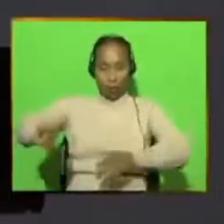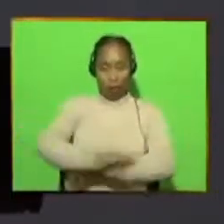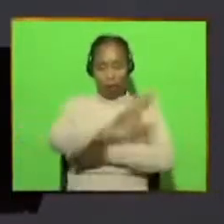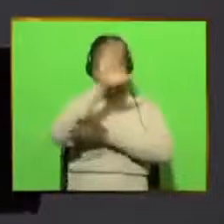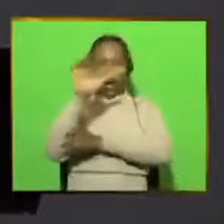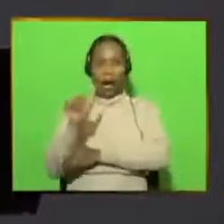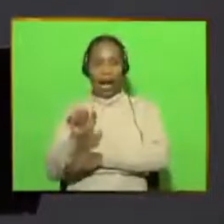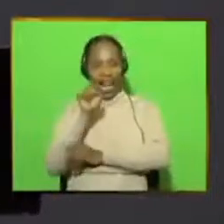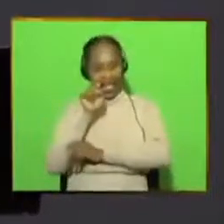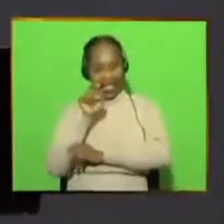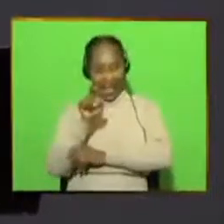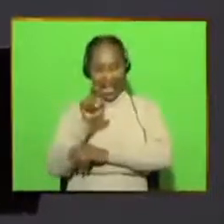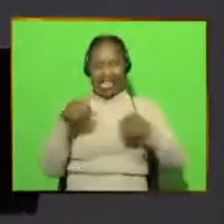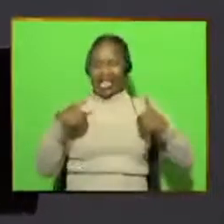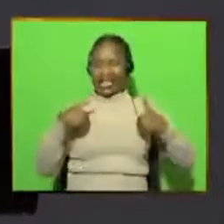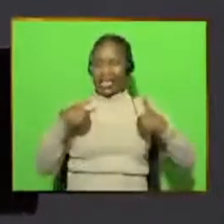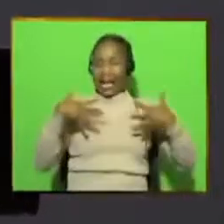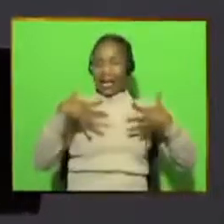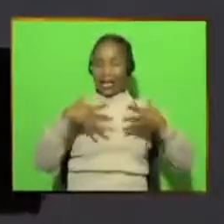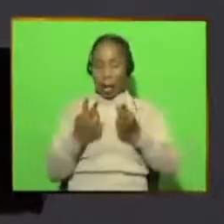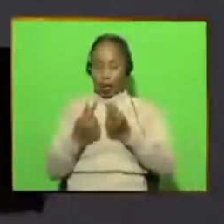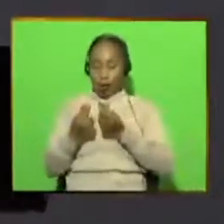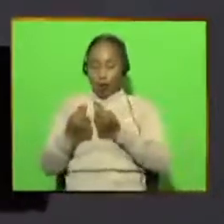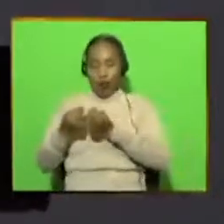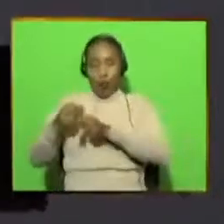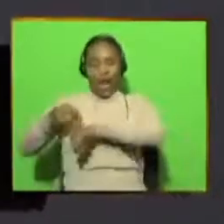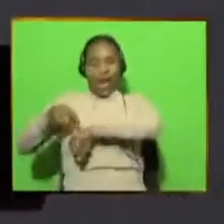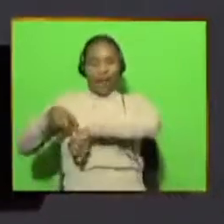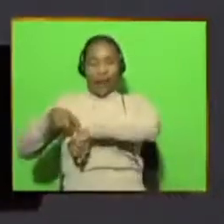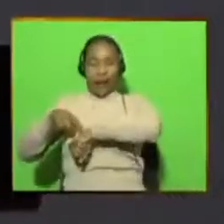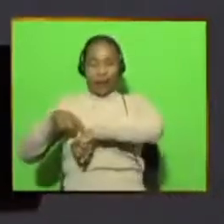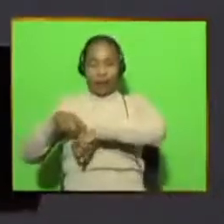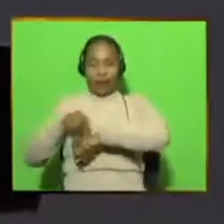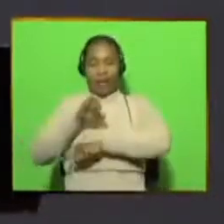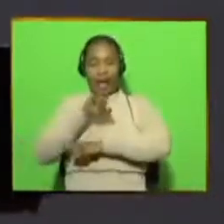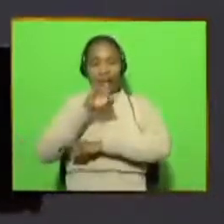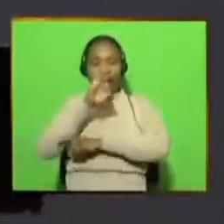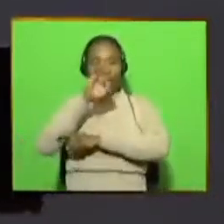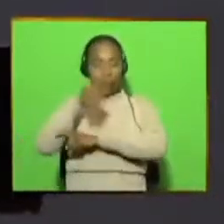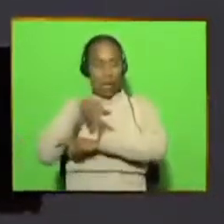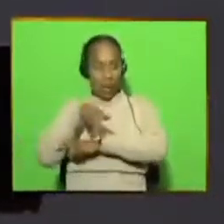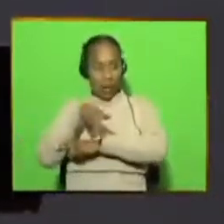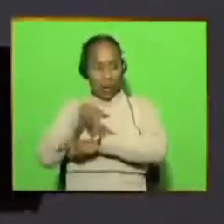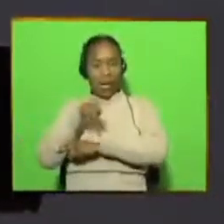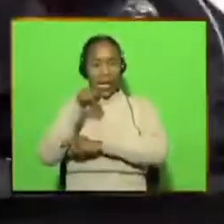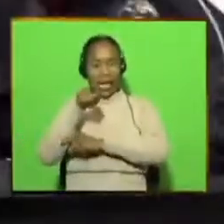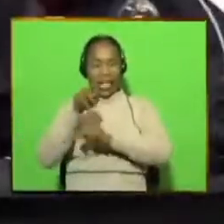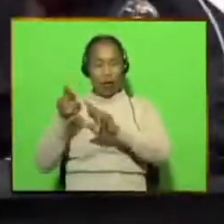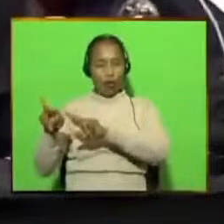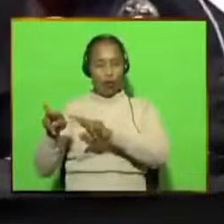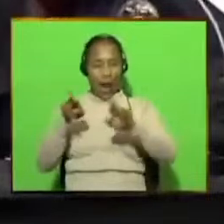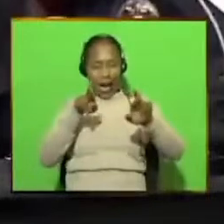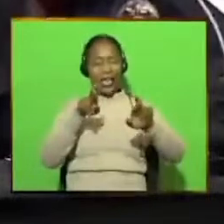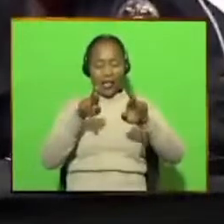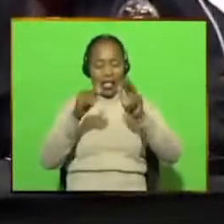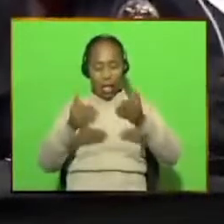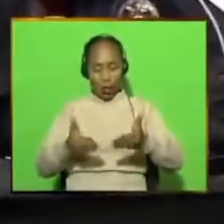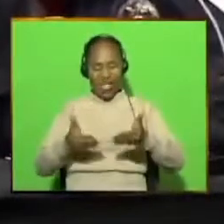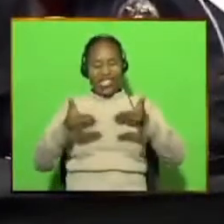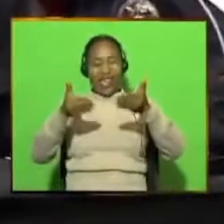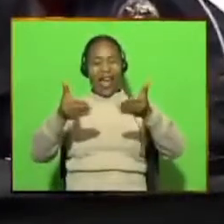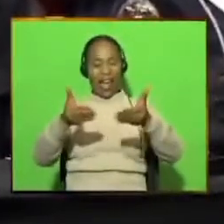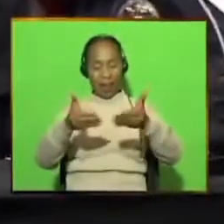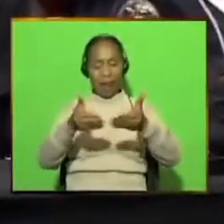is the beginning of a new era. The IFP stands ready to serve in the government